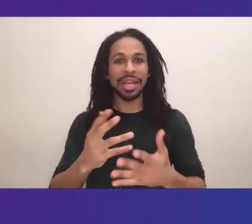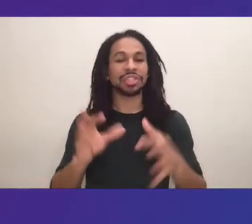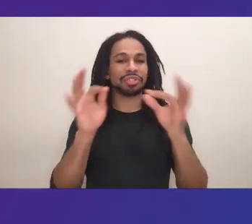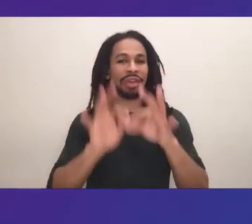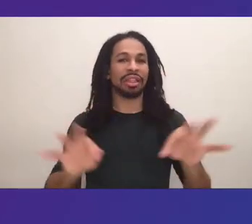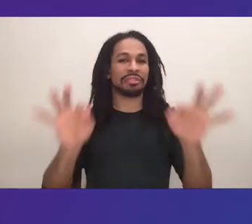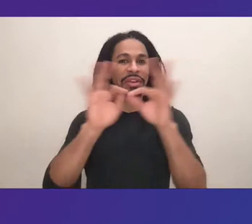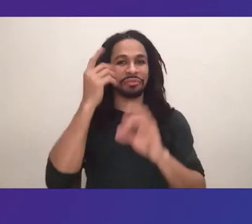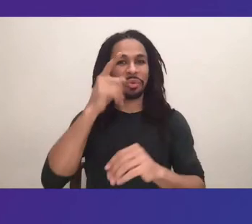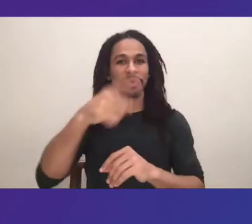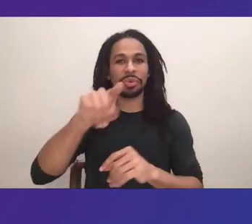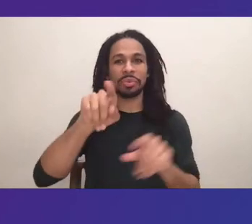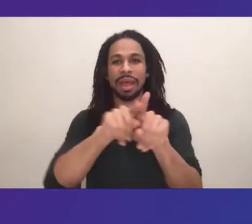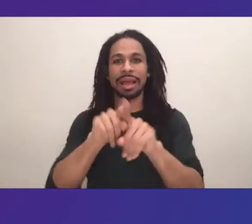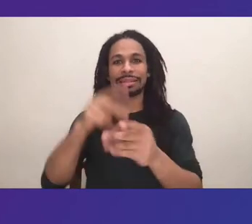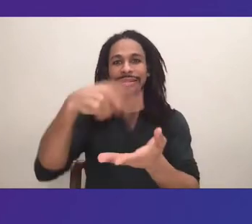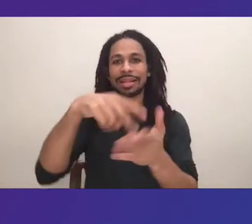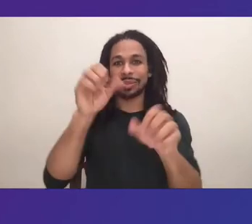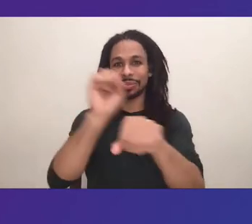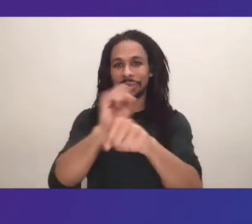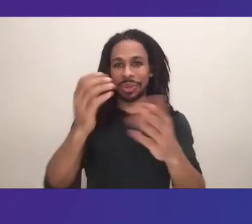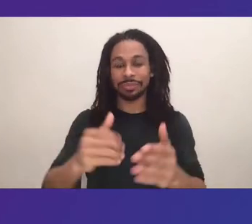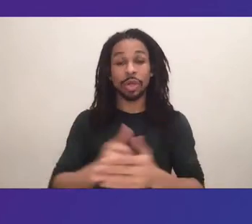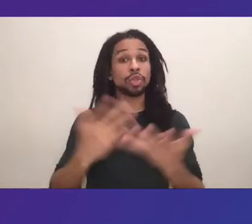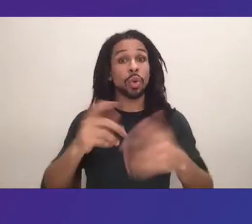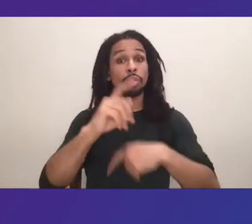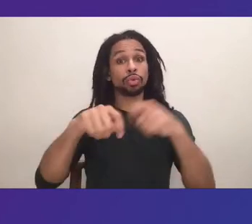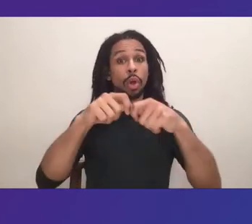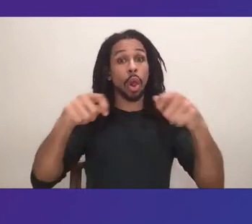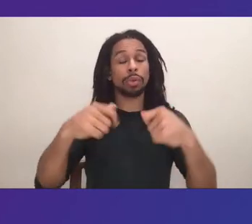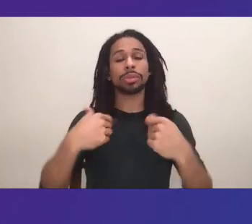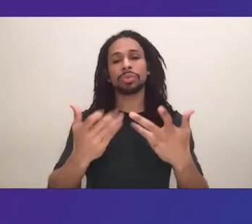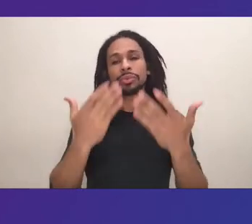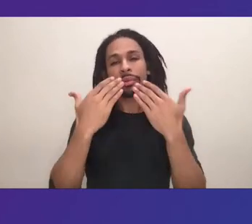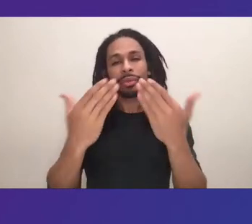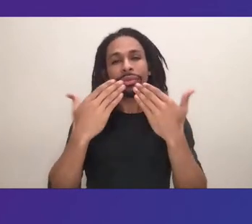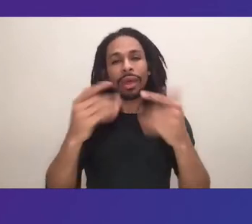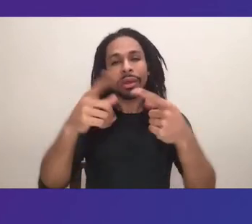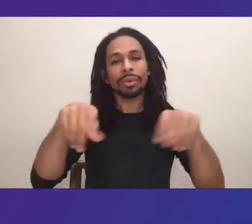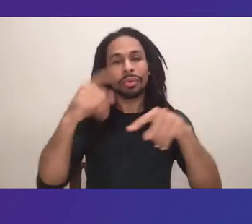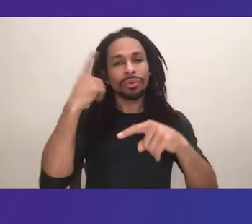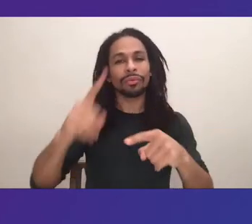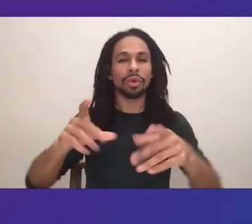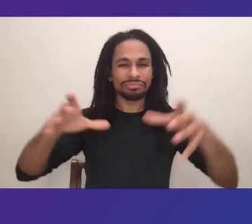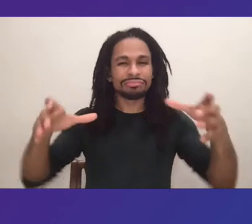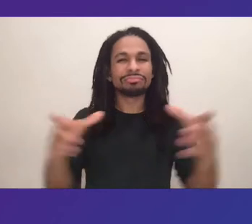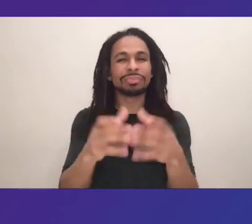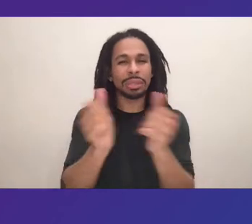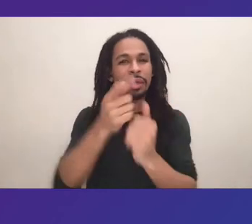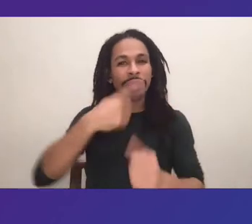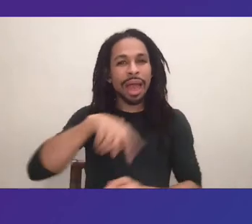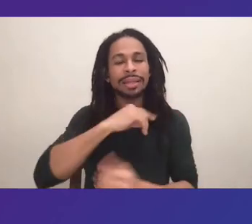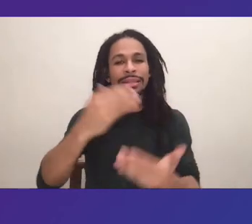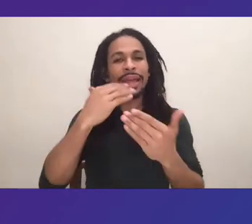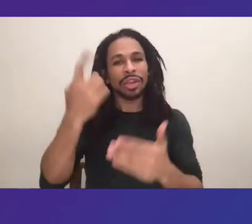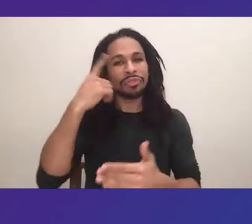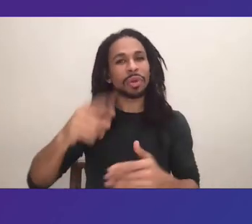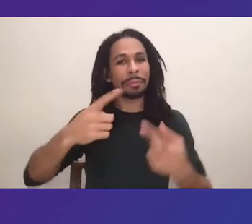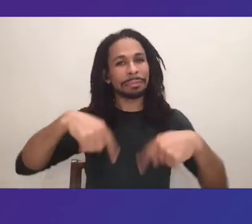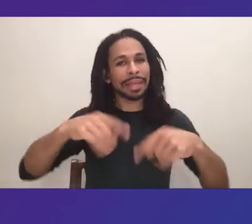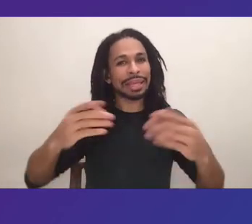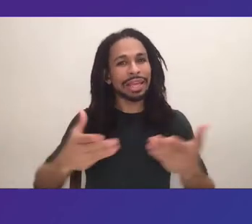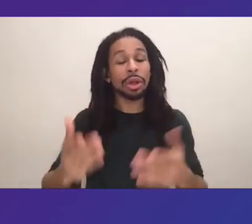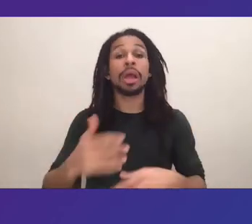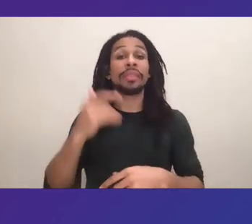workers. So in closing, I just want to thank everybody for rallying with us. Thank you for being here. We're about to go into a